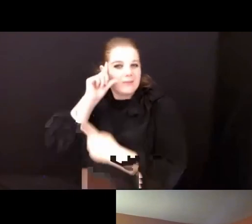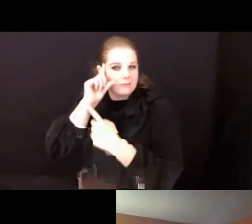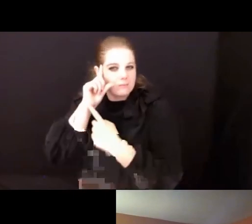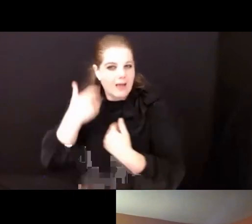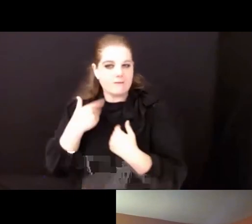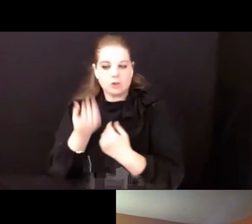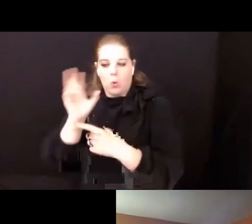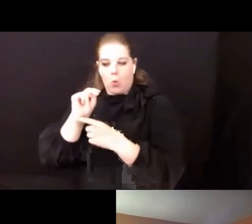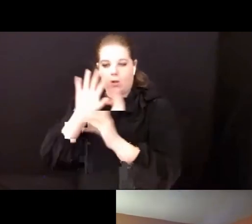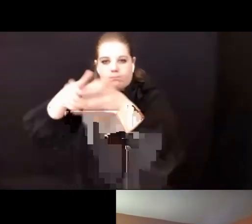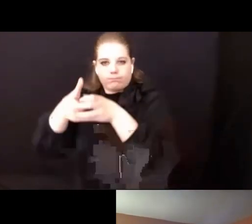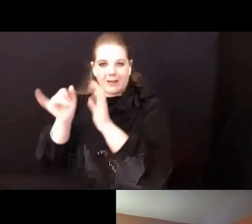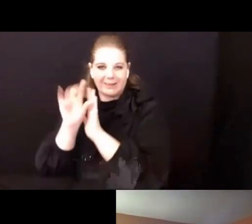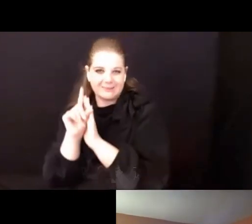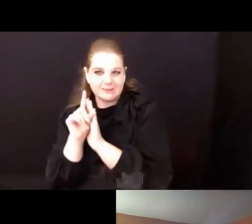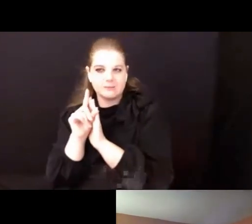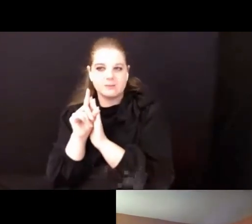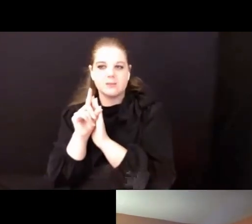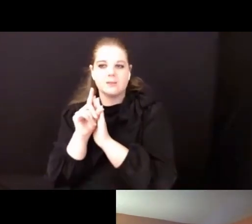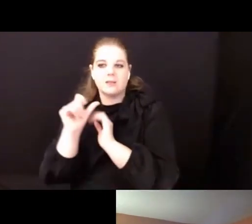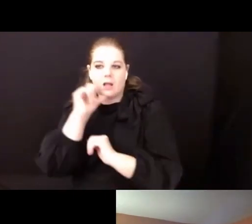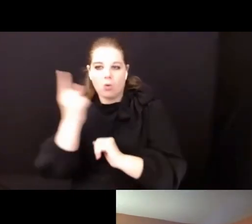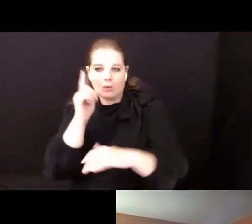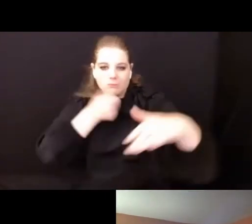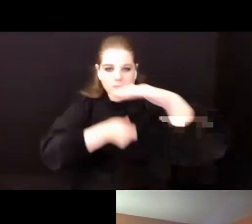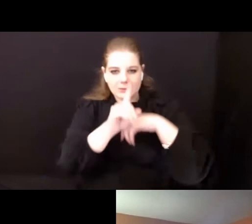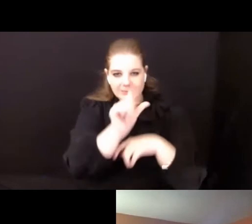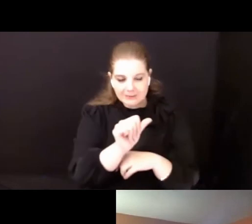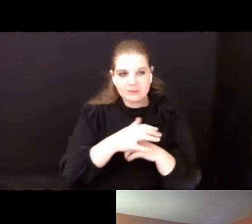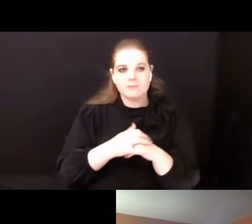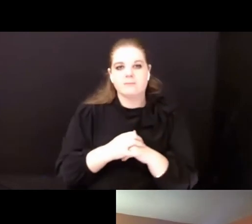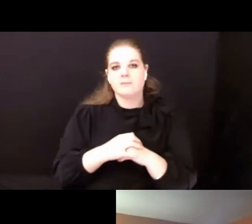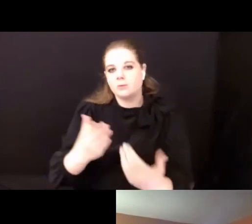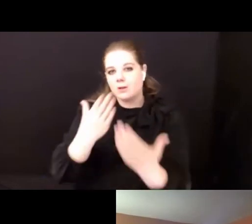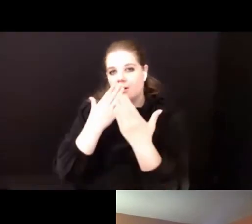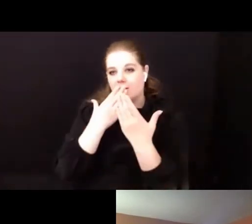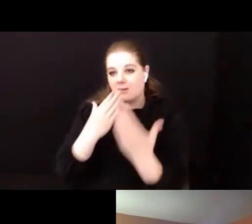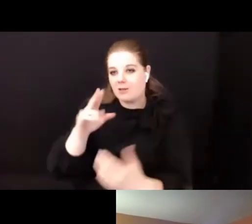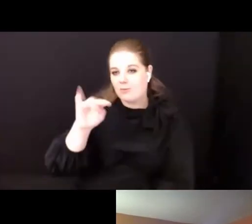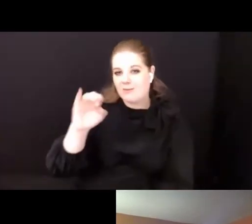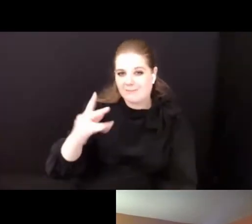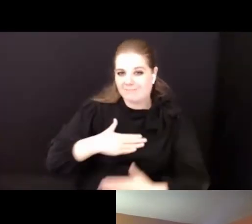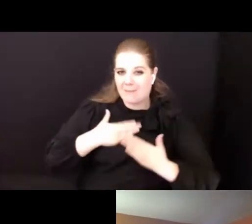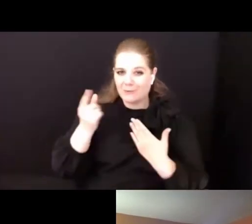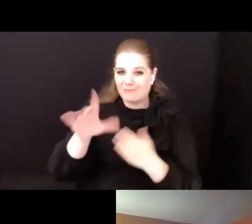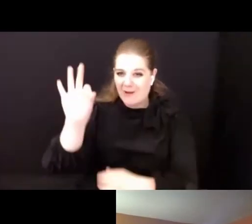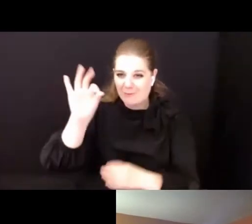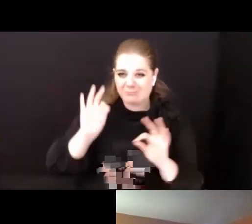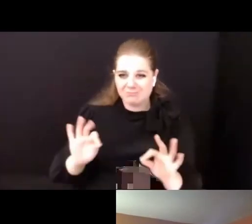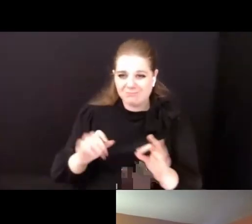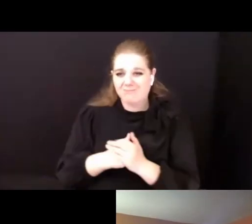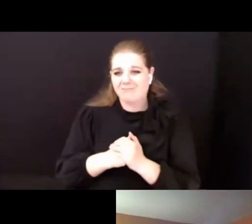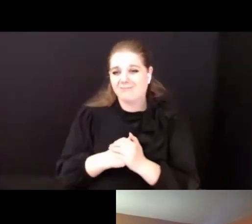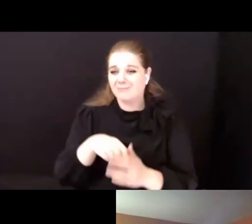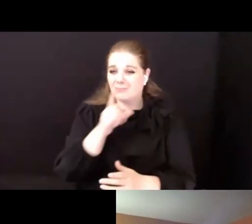sphere. Thank you, Nick, for saying that. And I'm happy that you were able to find that. It's really difficult